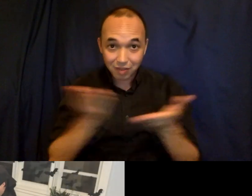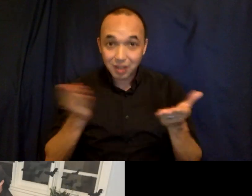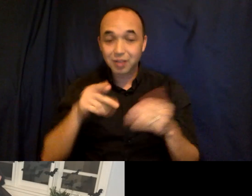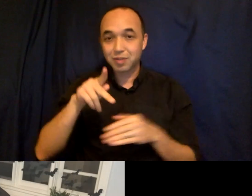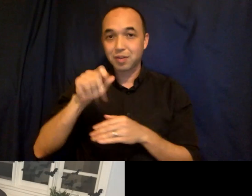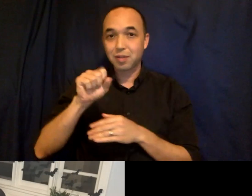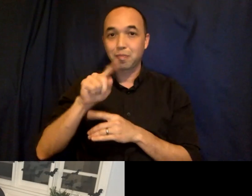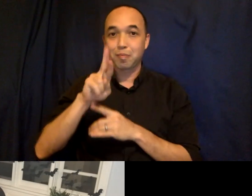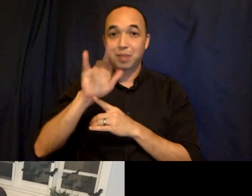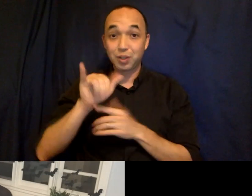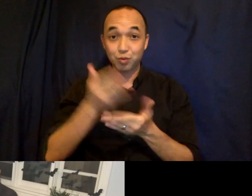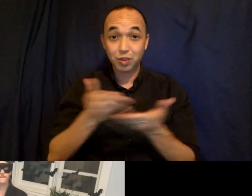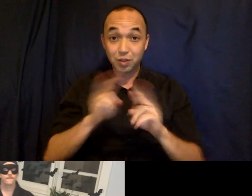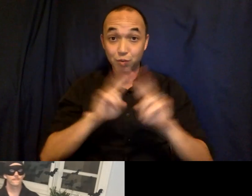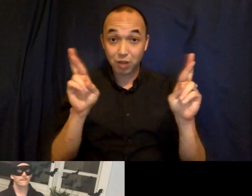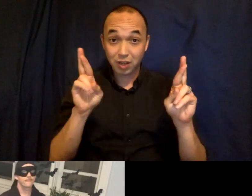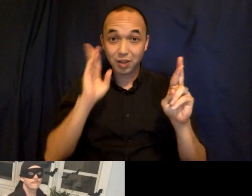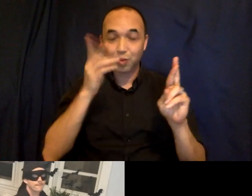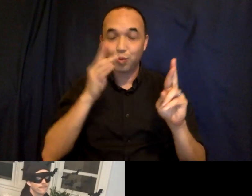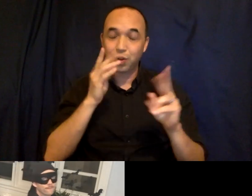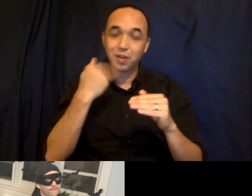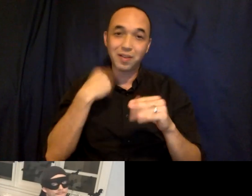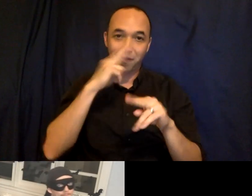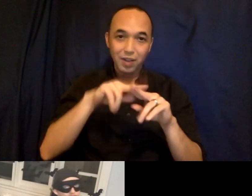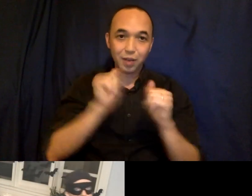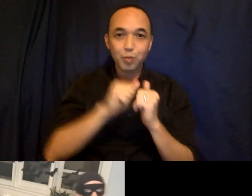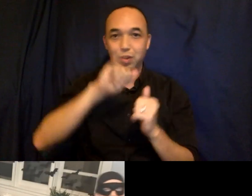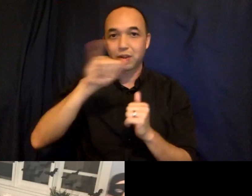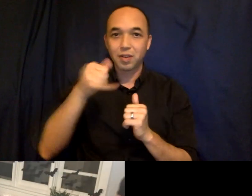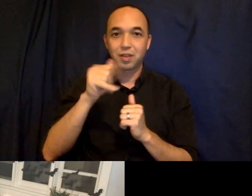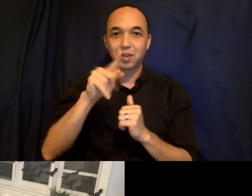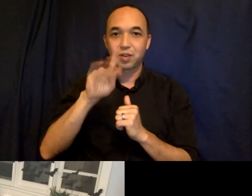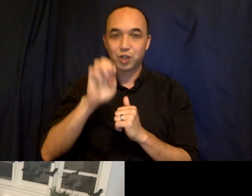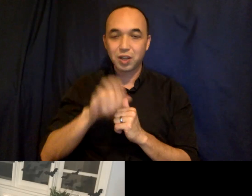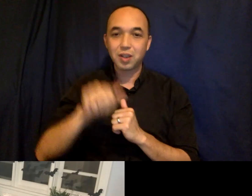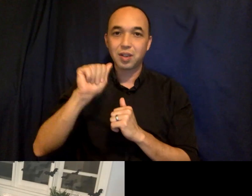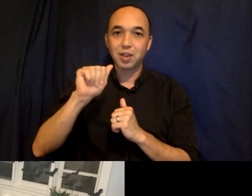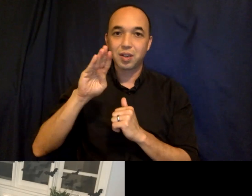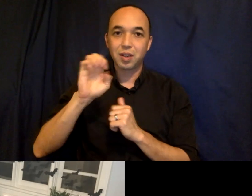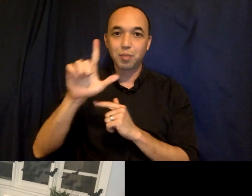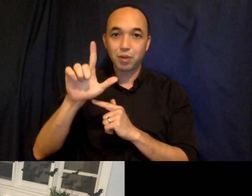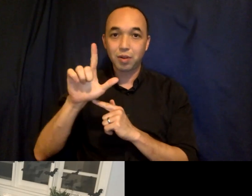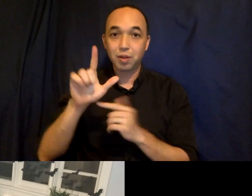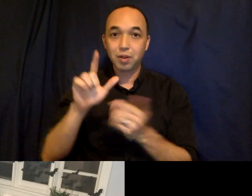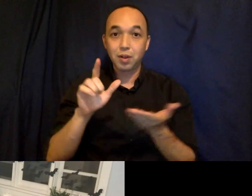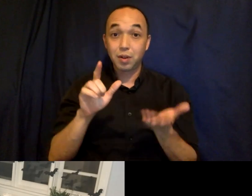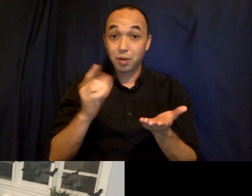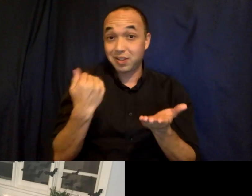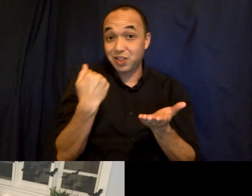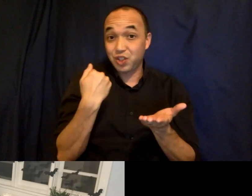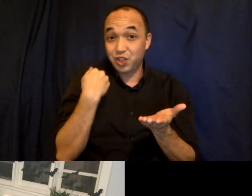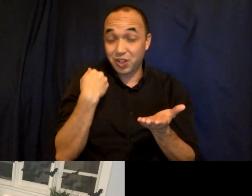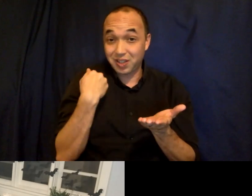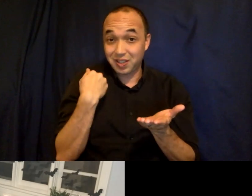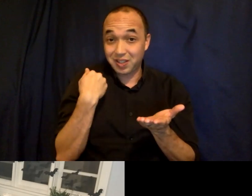Abel. Just a couple of things real quick to check in. We just had our Winchester Mystery House